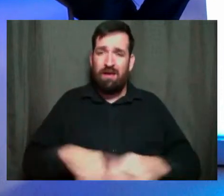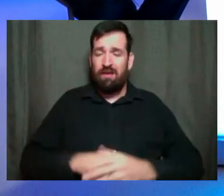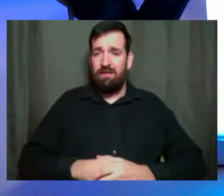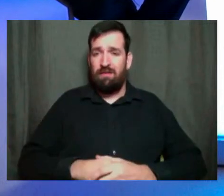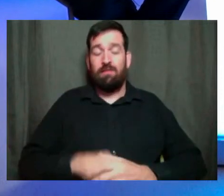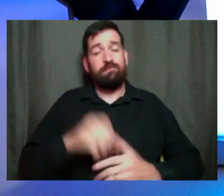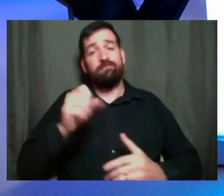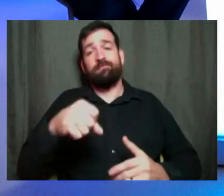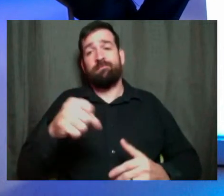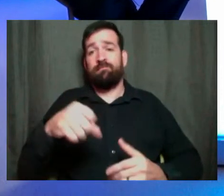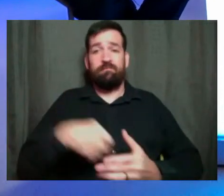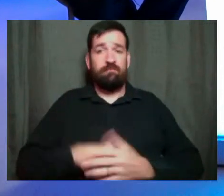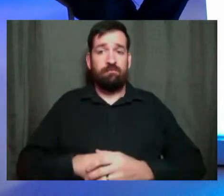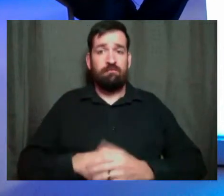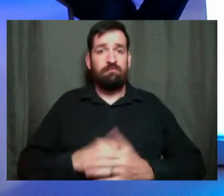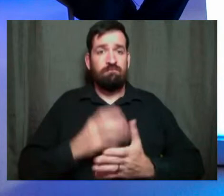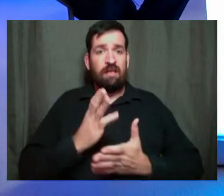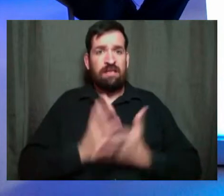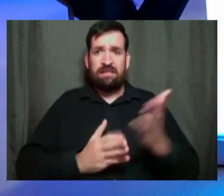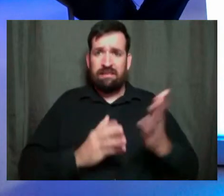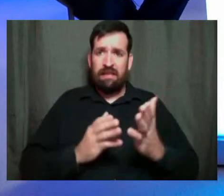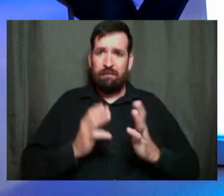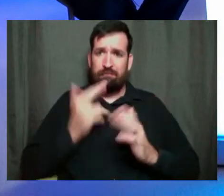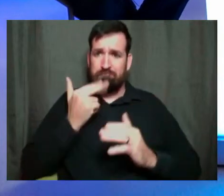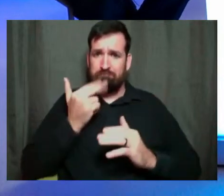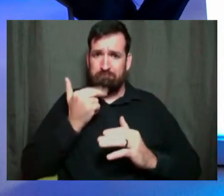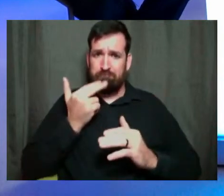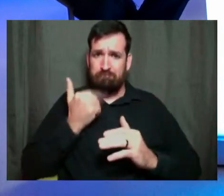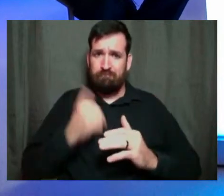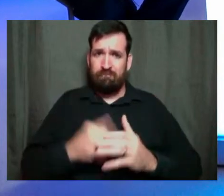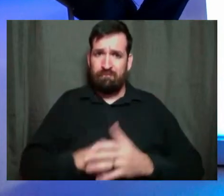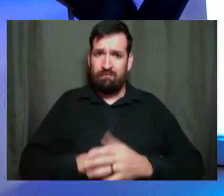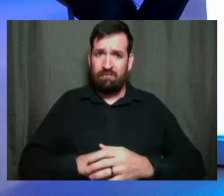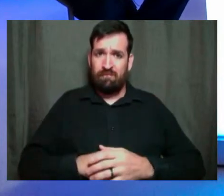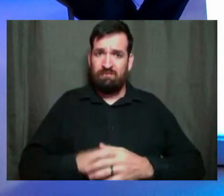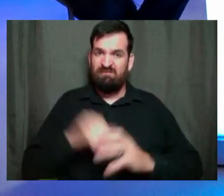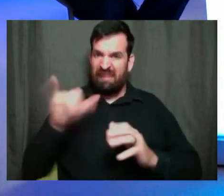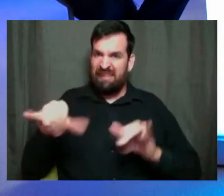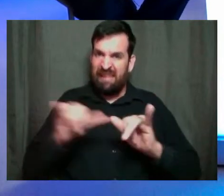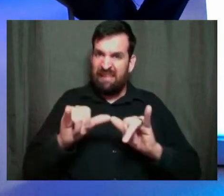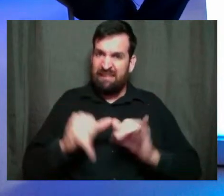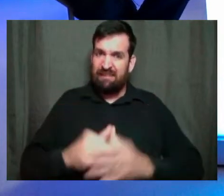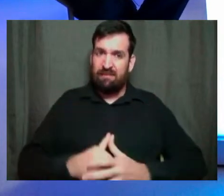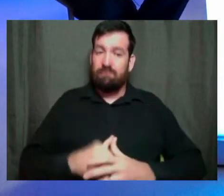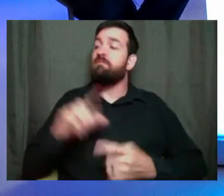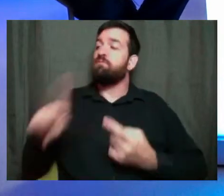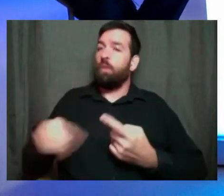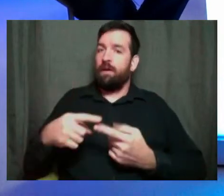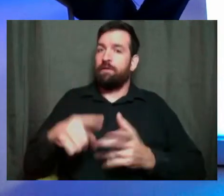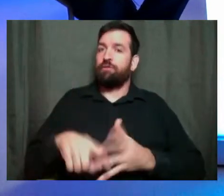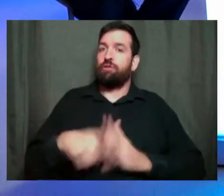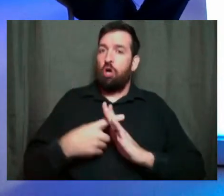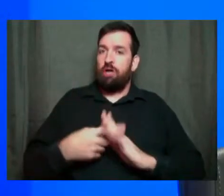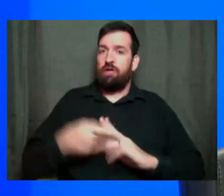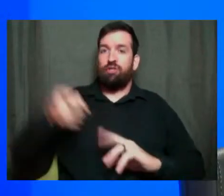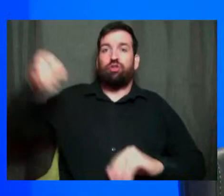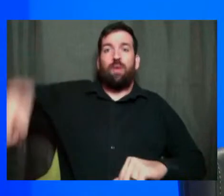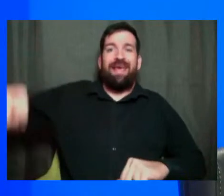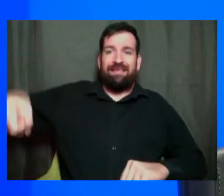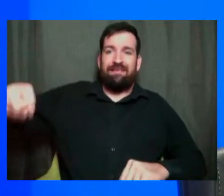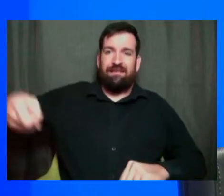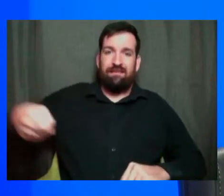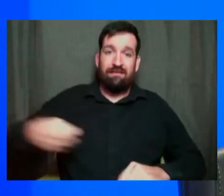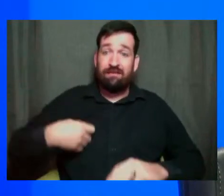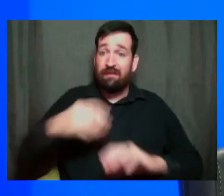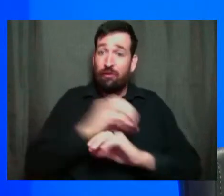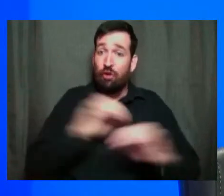and this, some of them are And small. small. The portable ones are about the size big ones of, that they're whenever about I like first that. when I first started doing it, it was a suitcase Yeah. that basically had no